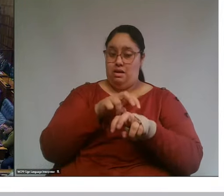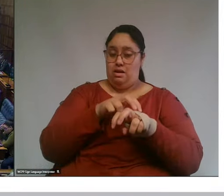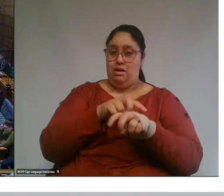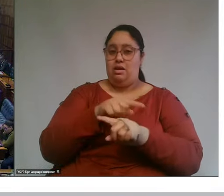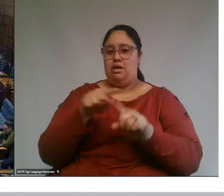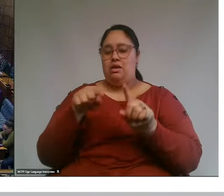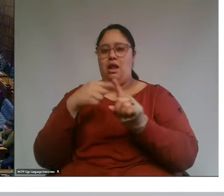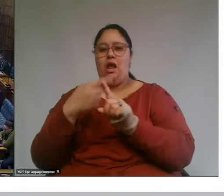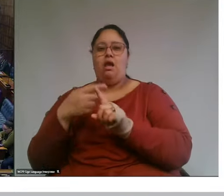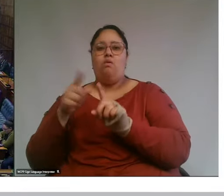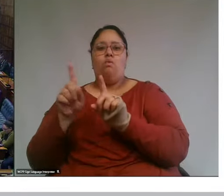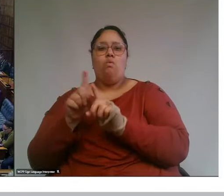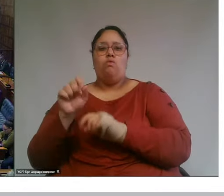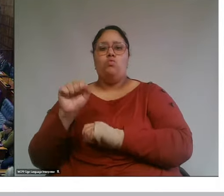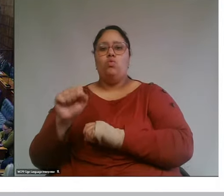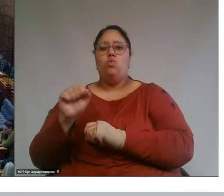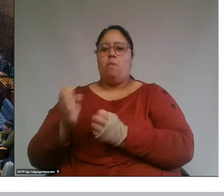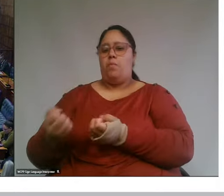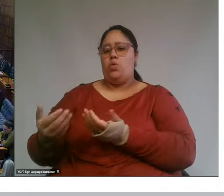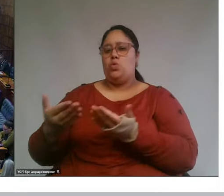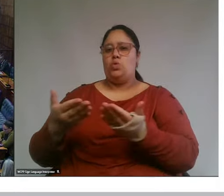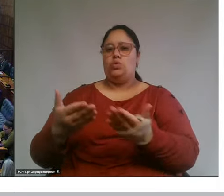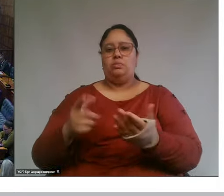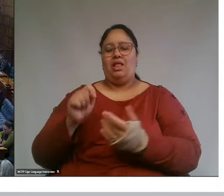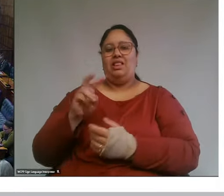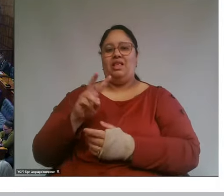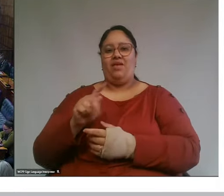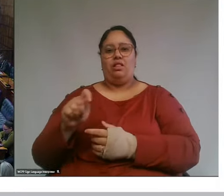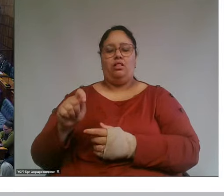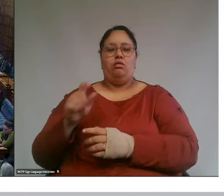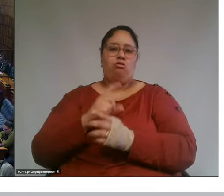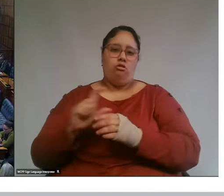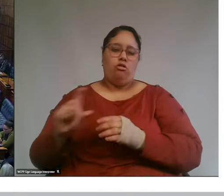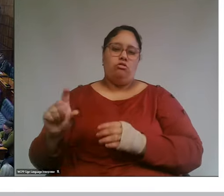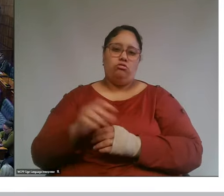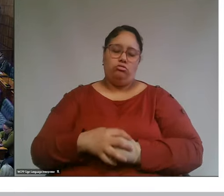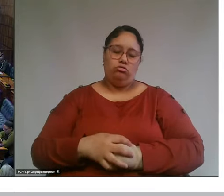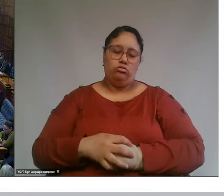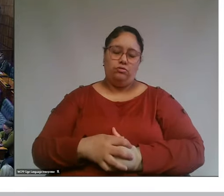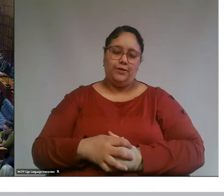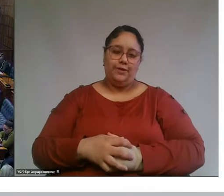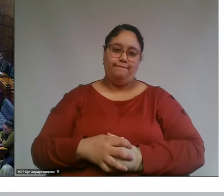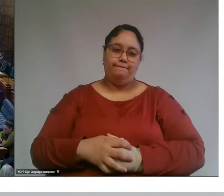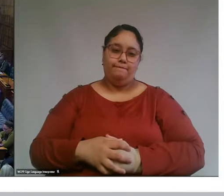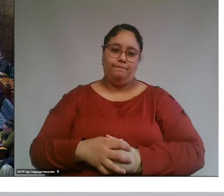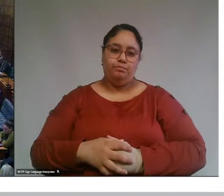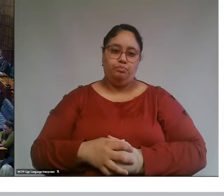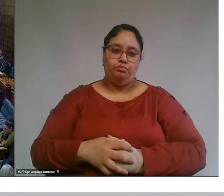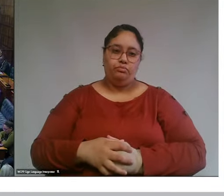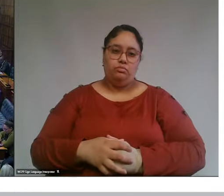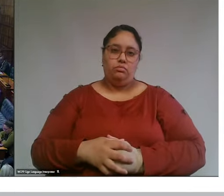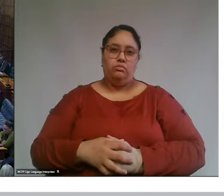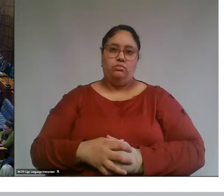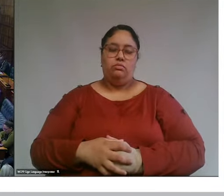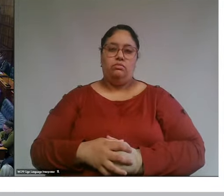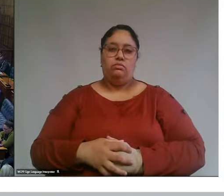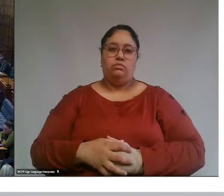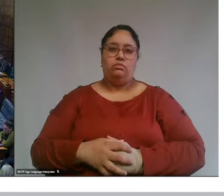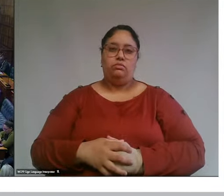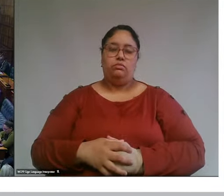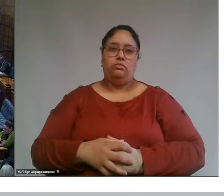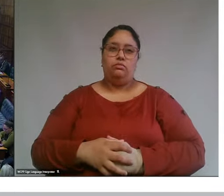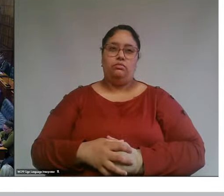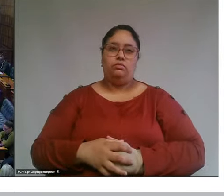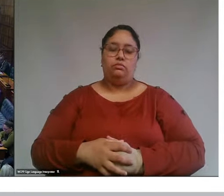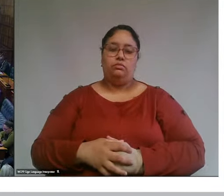and uh and what's uh produced by the T colleges um with respect to the comment around